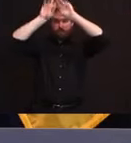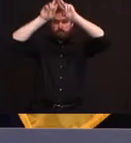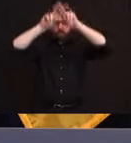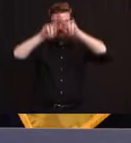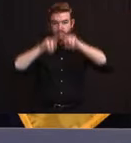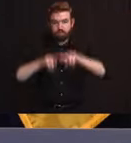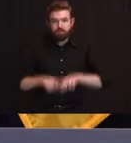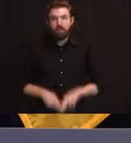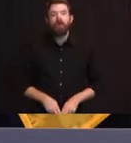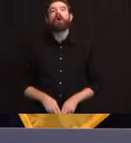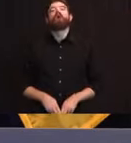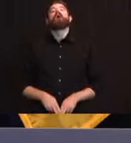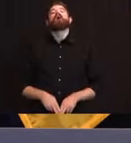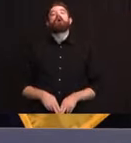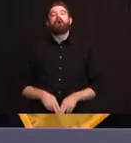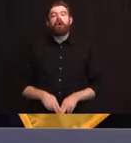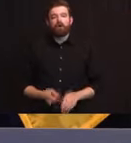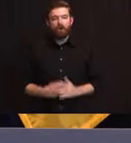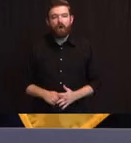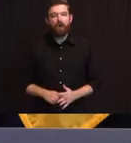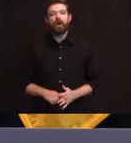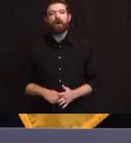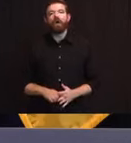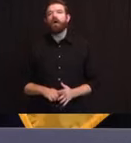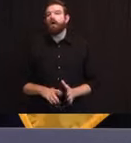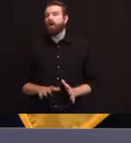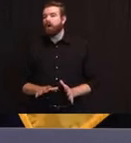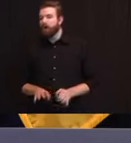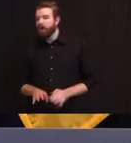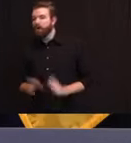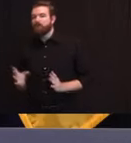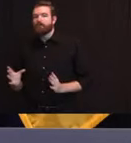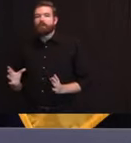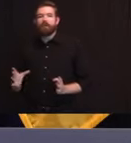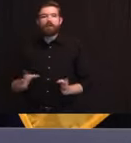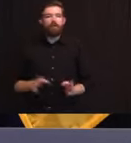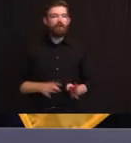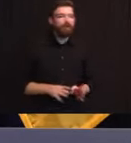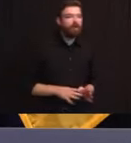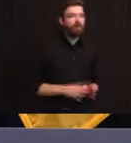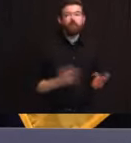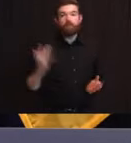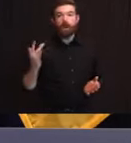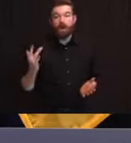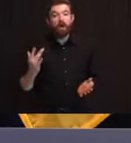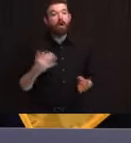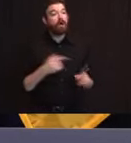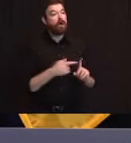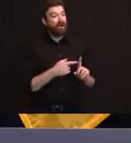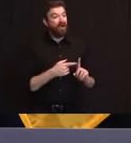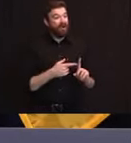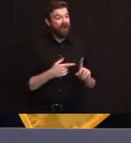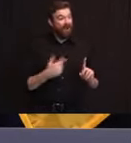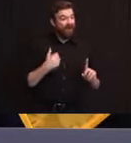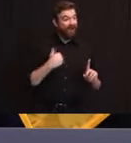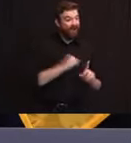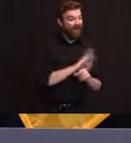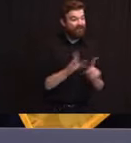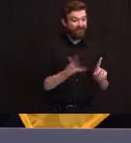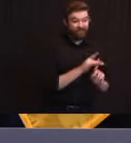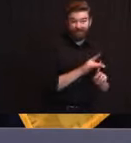so that anyone who's infected comes in contact with others, that less than one other person would get infected, and that continues to go